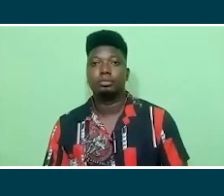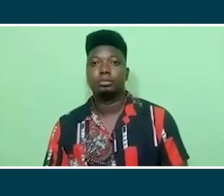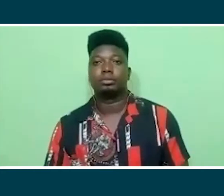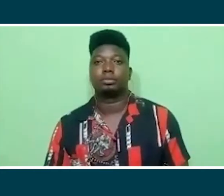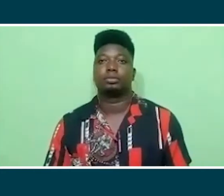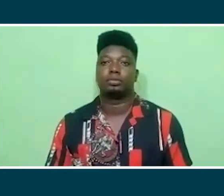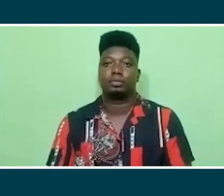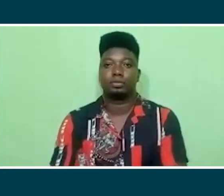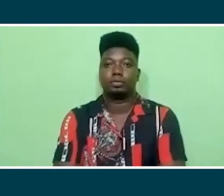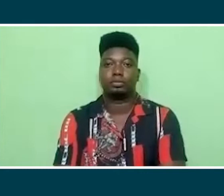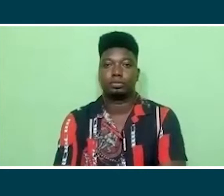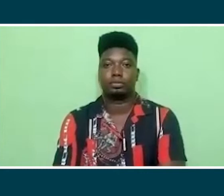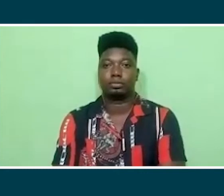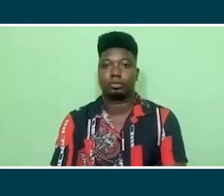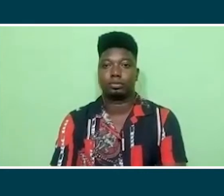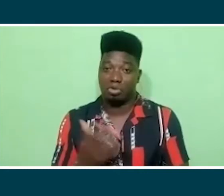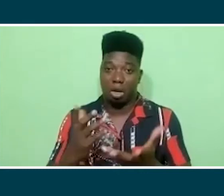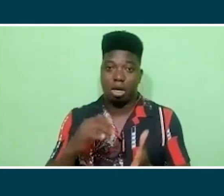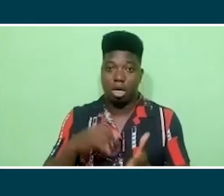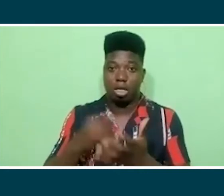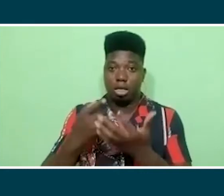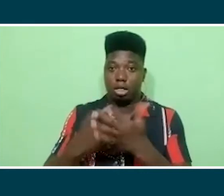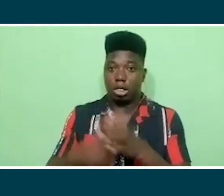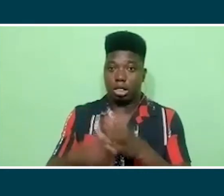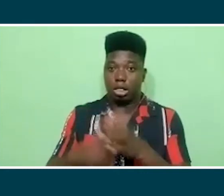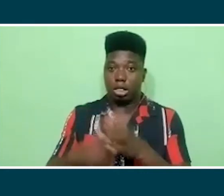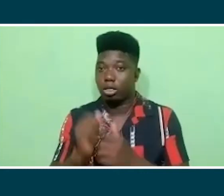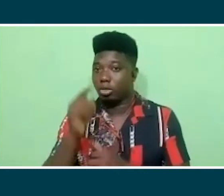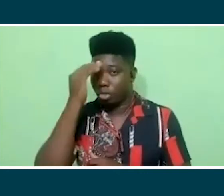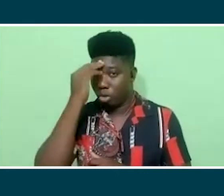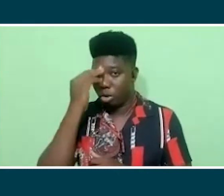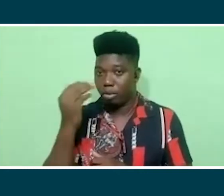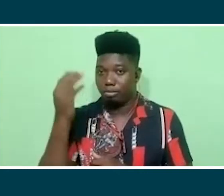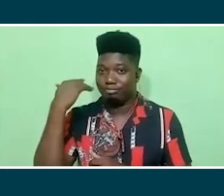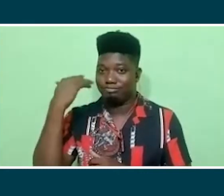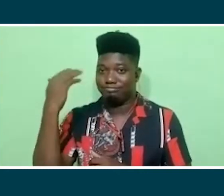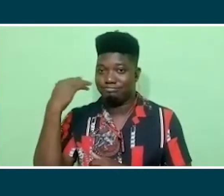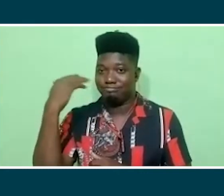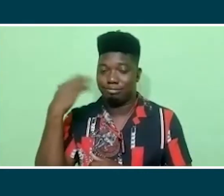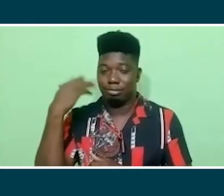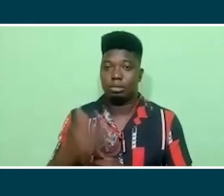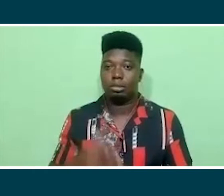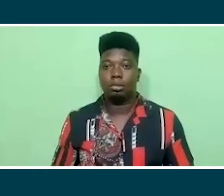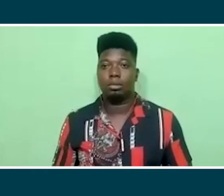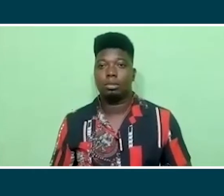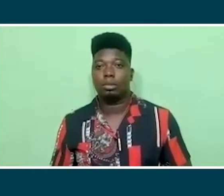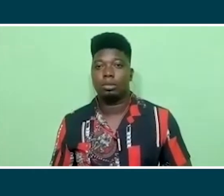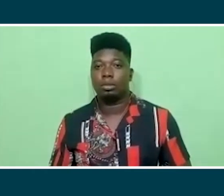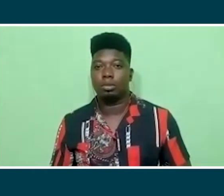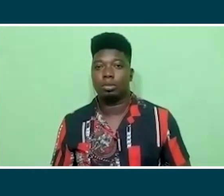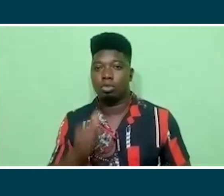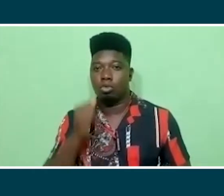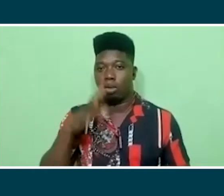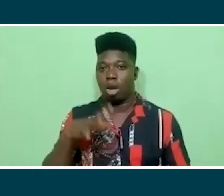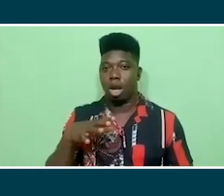Yeah, it starts with, back in the day, men were superheroes, women were damsels in distress. And if that's